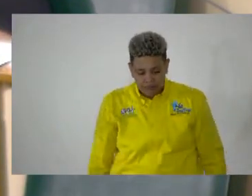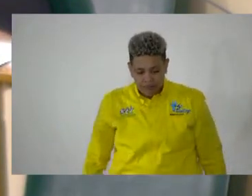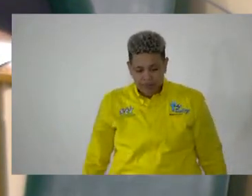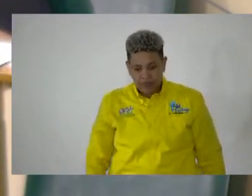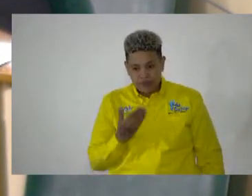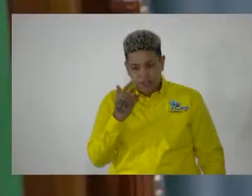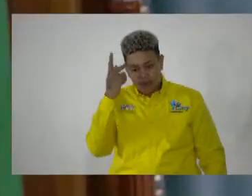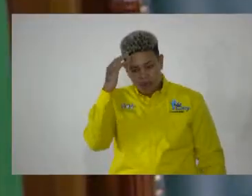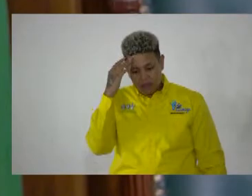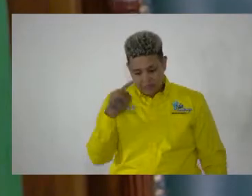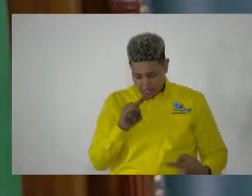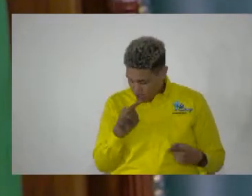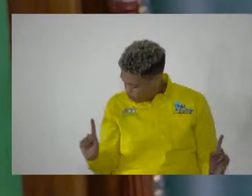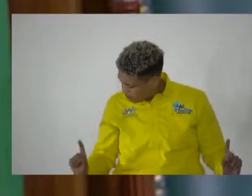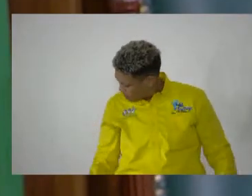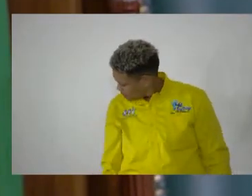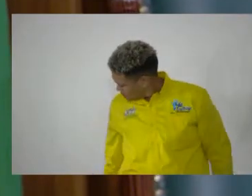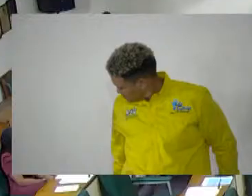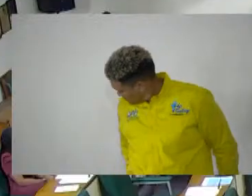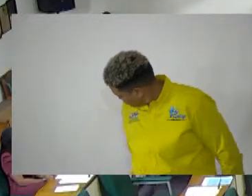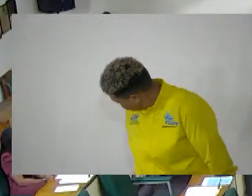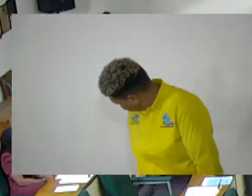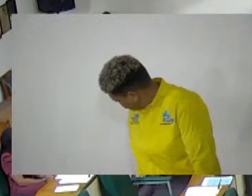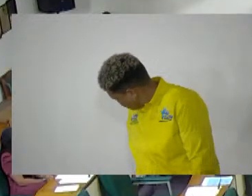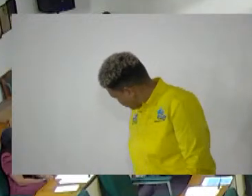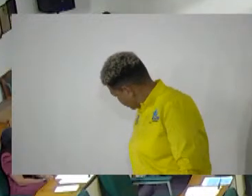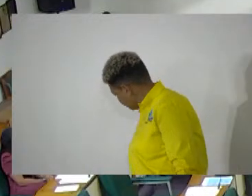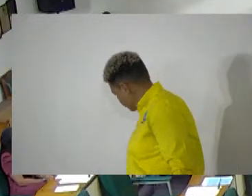Minister. Announcements.